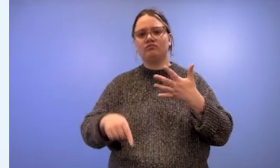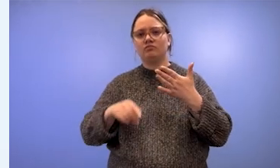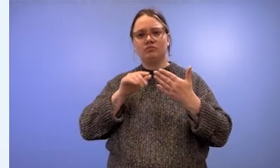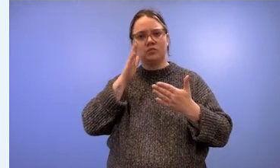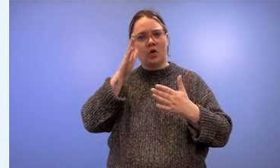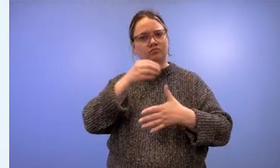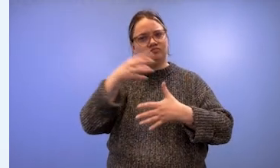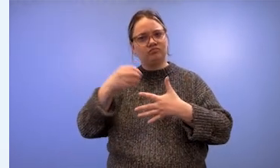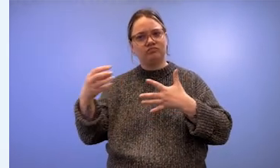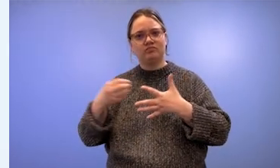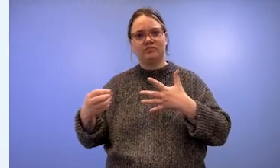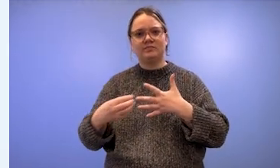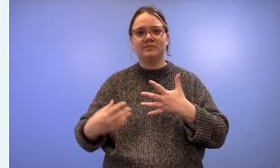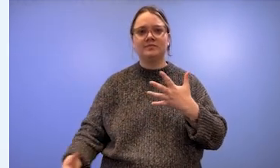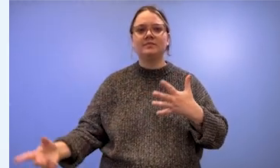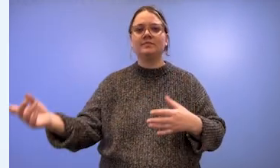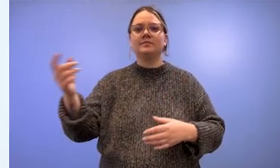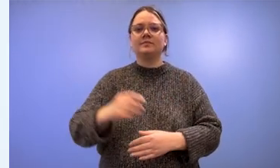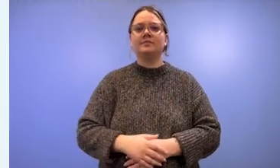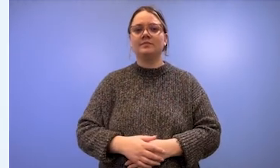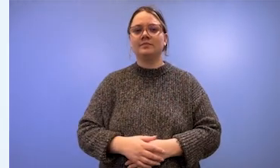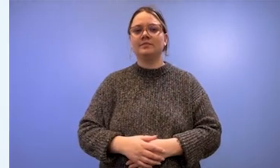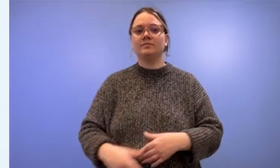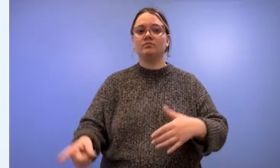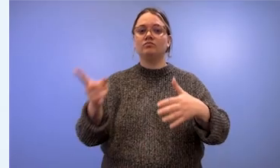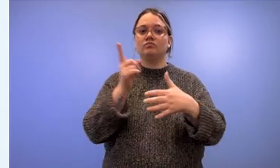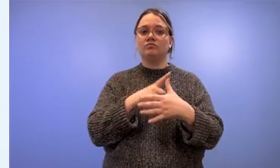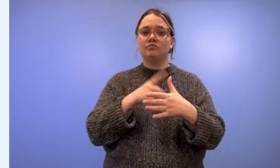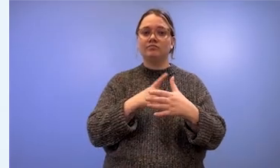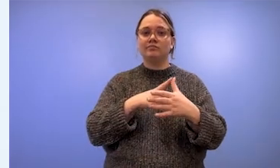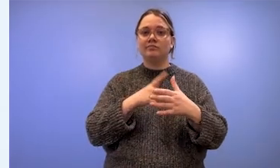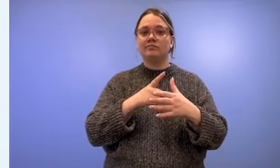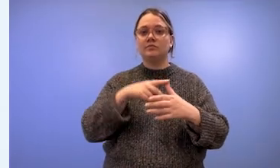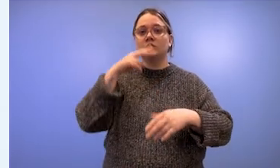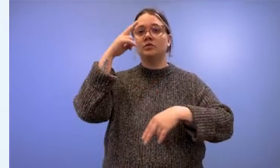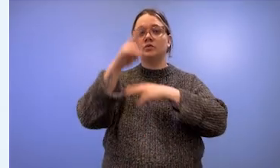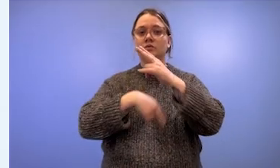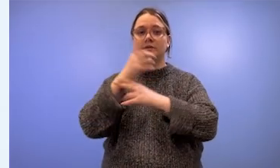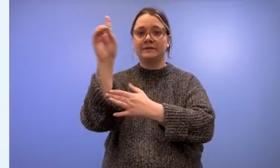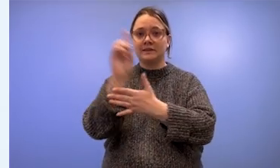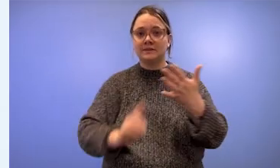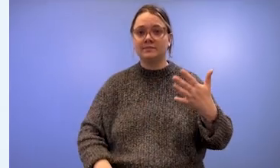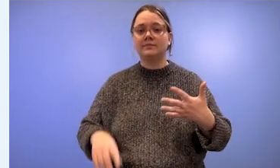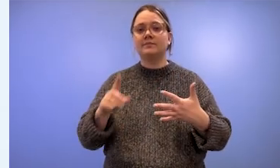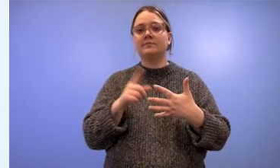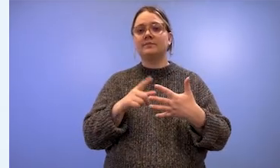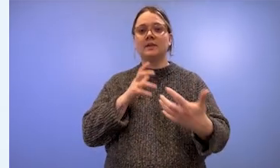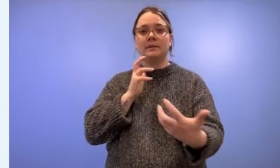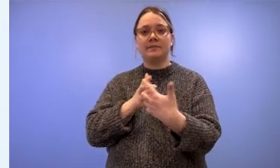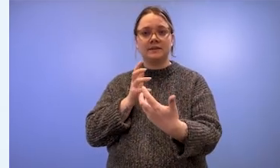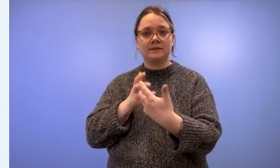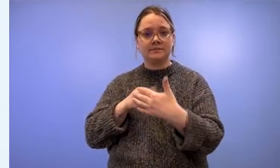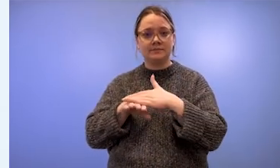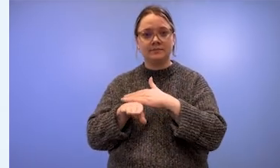for removing or preventing barriers for persons with disabilities. So the list includes universal design,